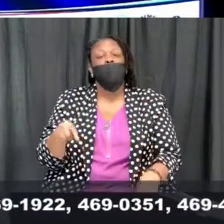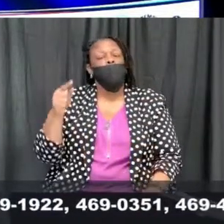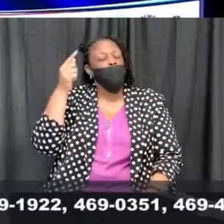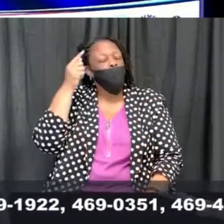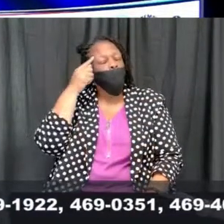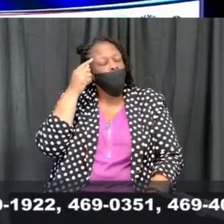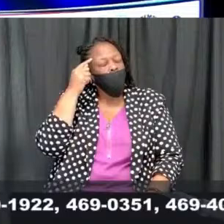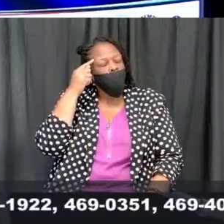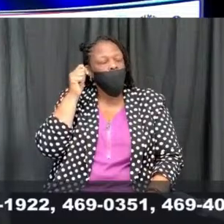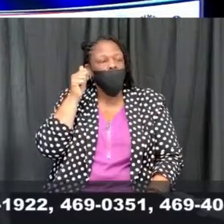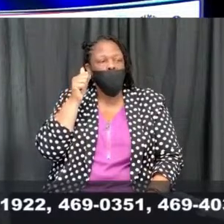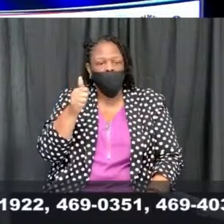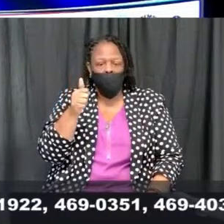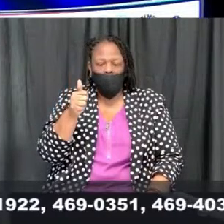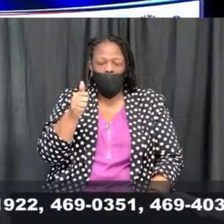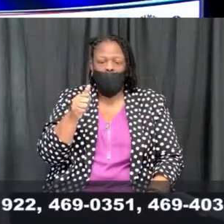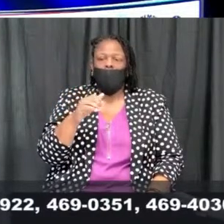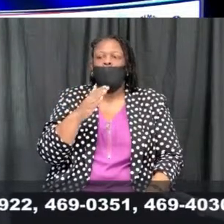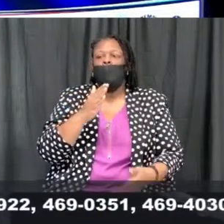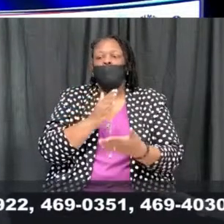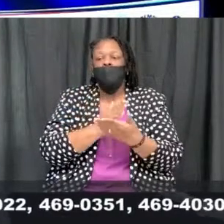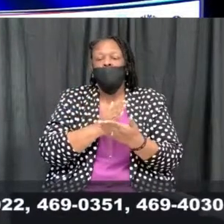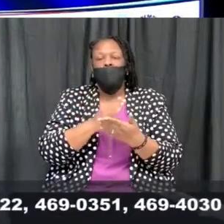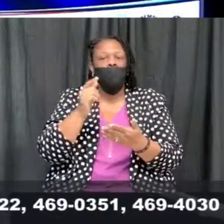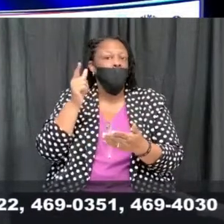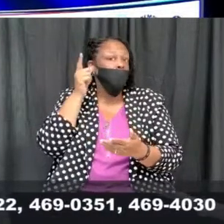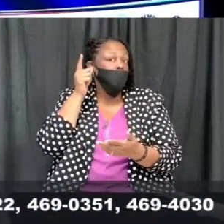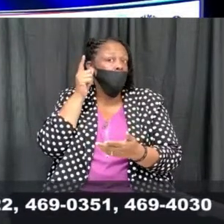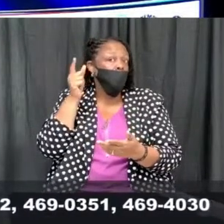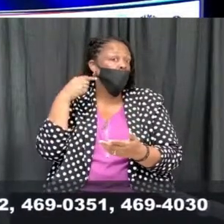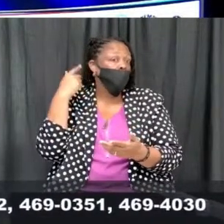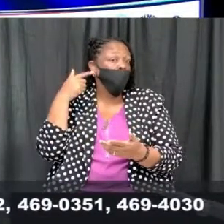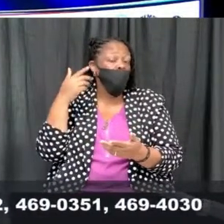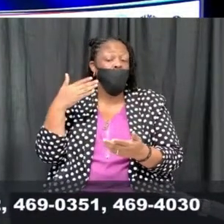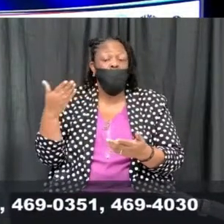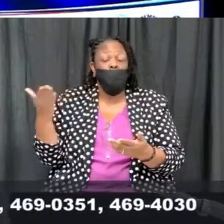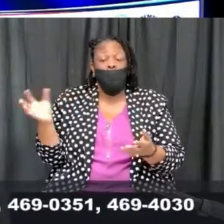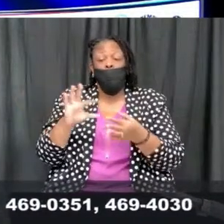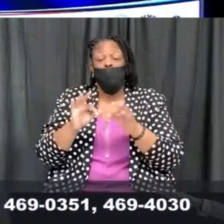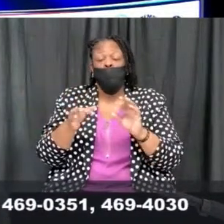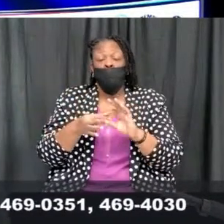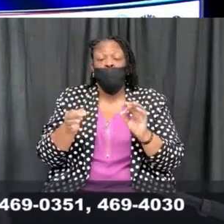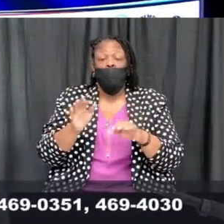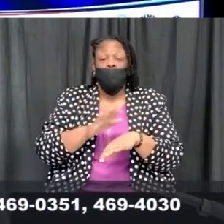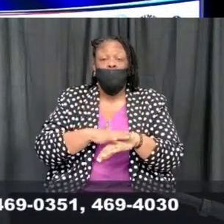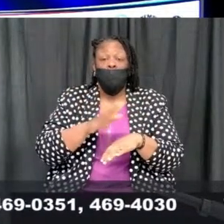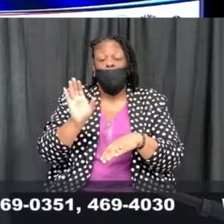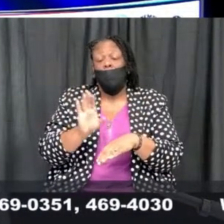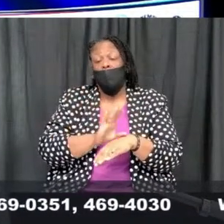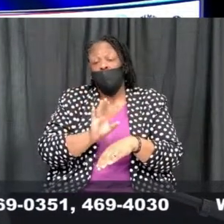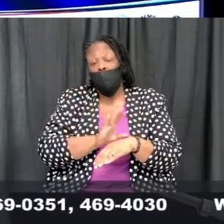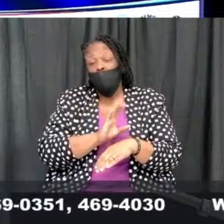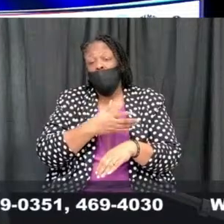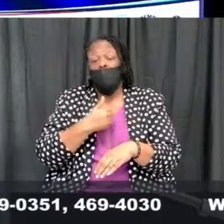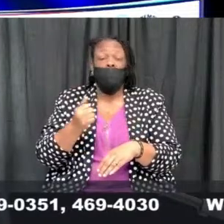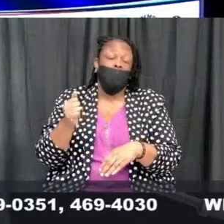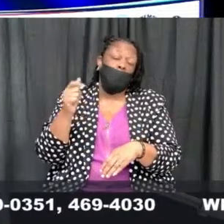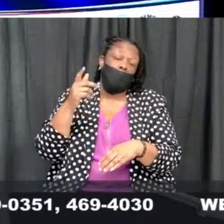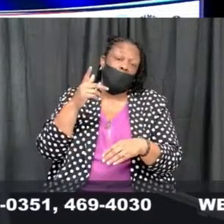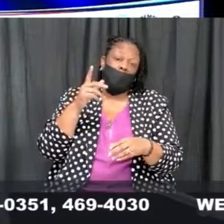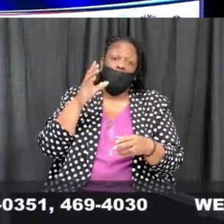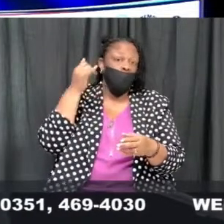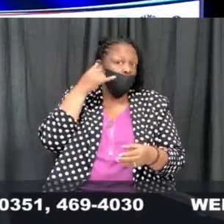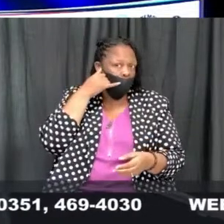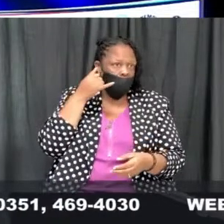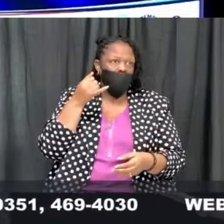and all of that, but it's to help people to understand. And that is why these NEOC